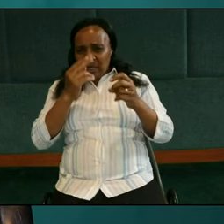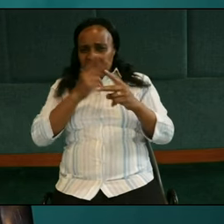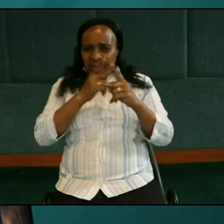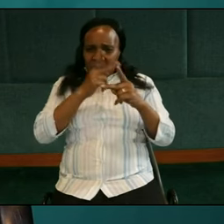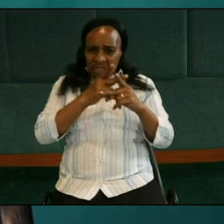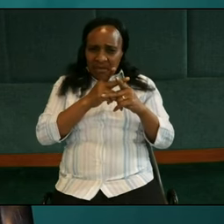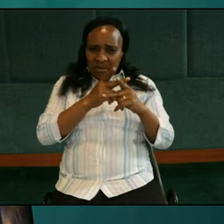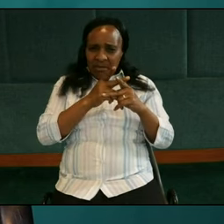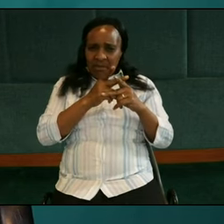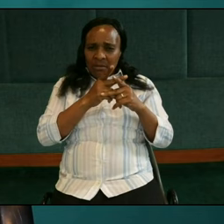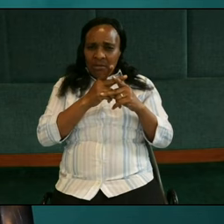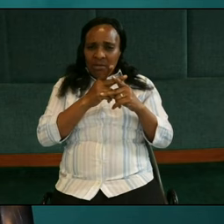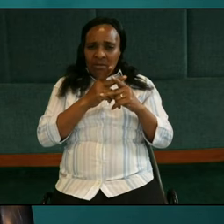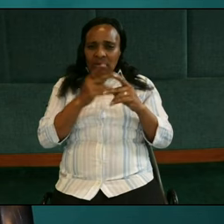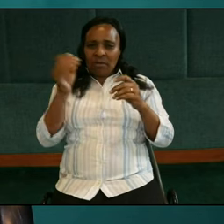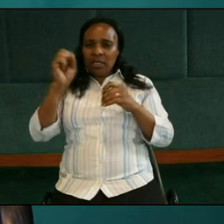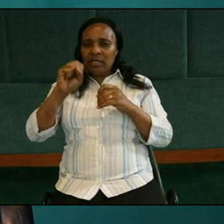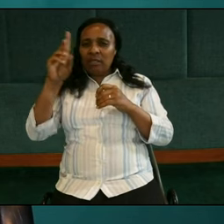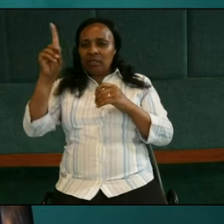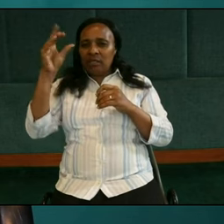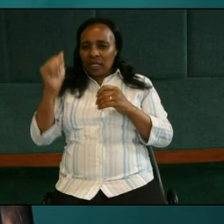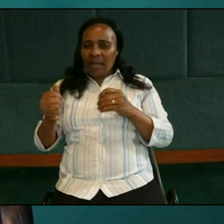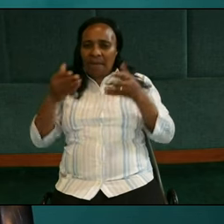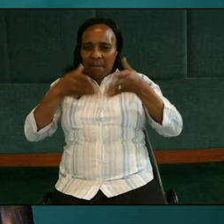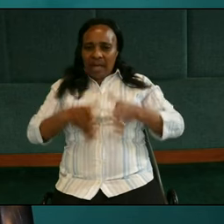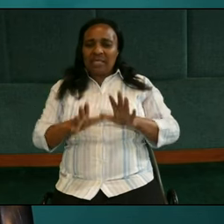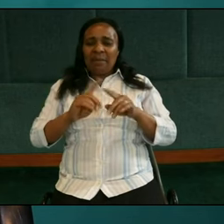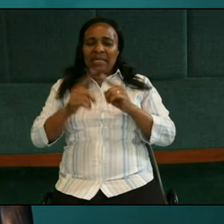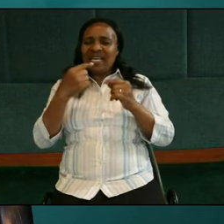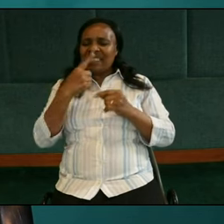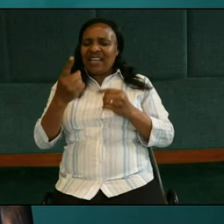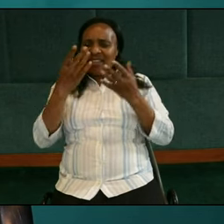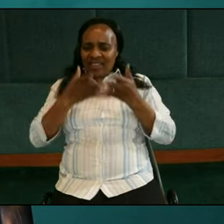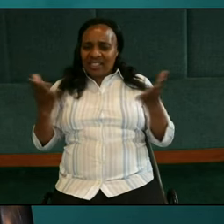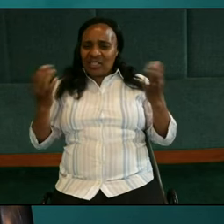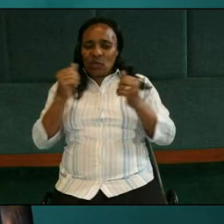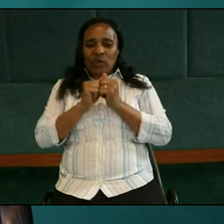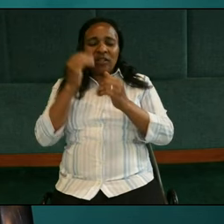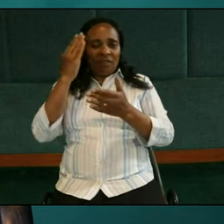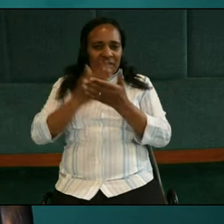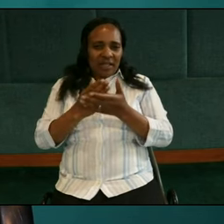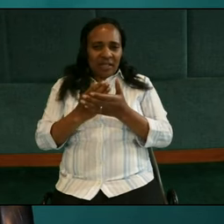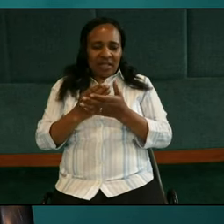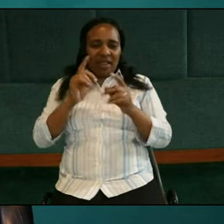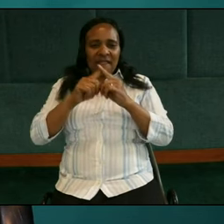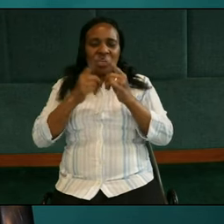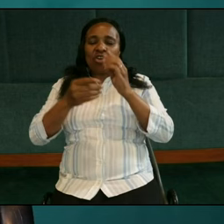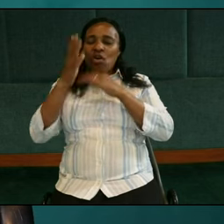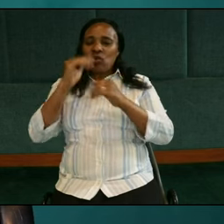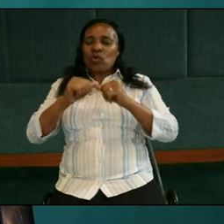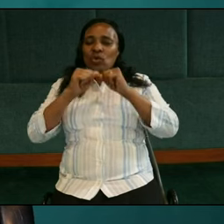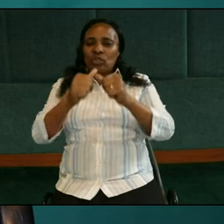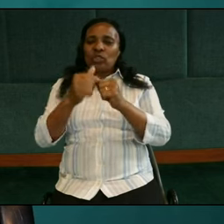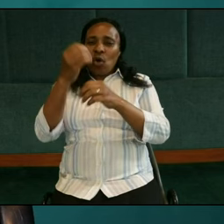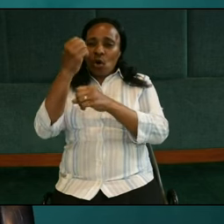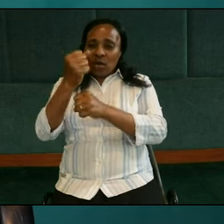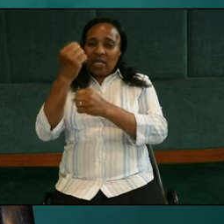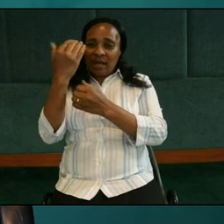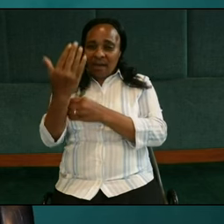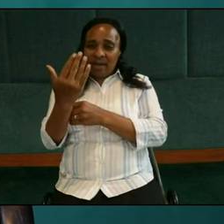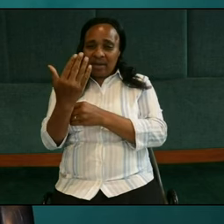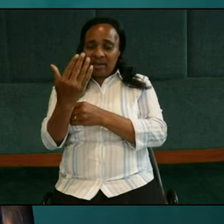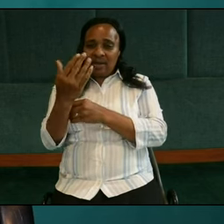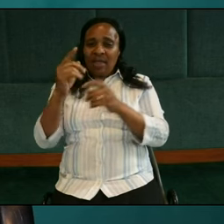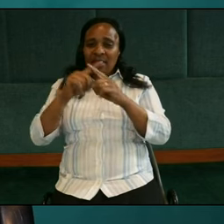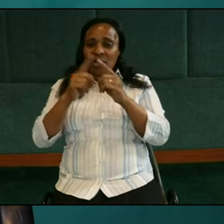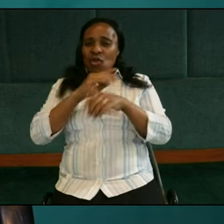Sabbath keeping, SDA, but I say these things with faith and I hope God will continue to hold my hand despite all